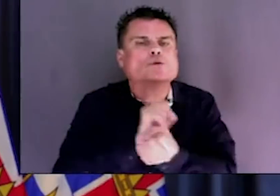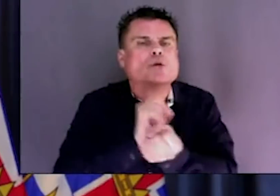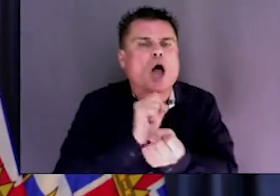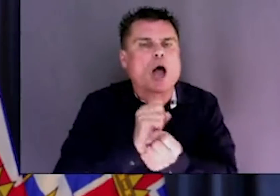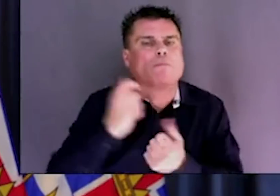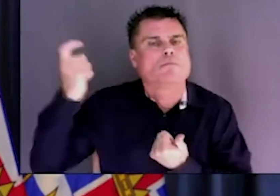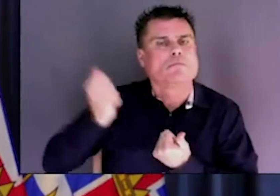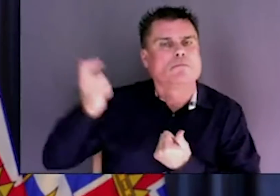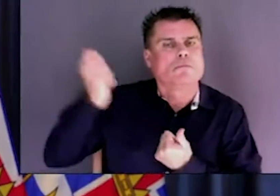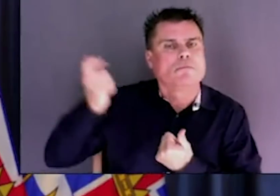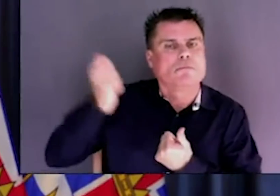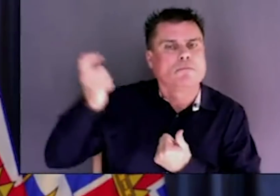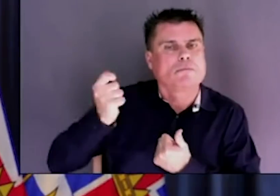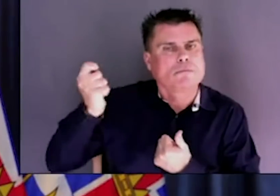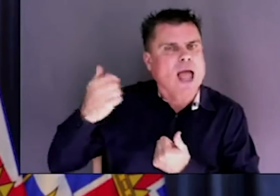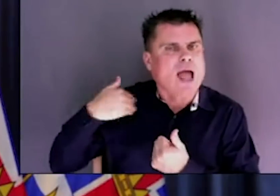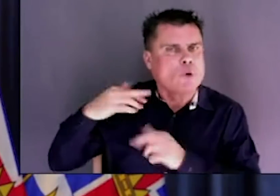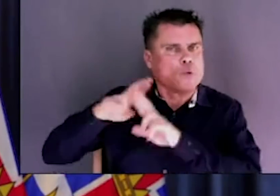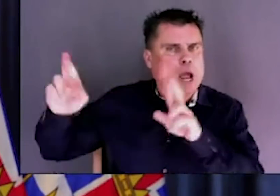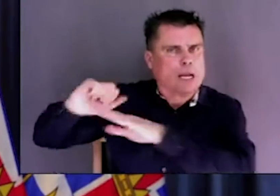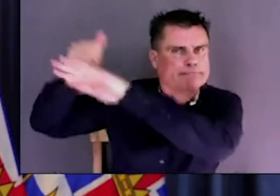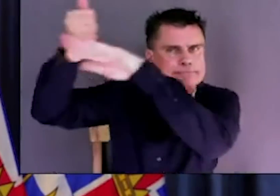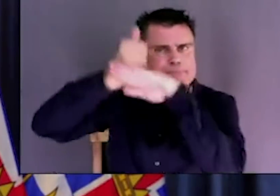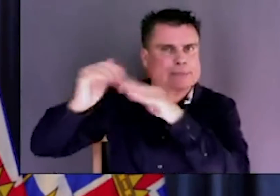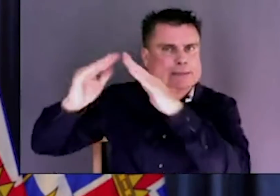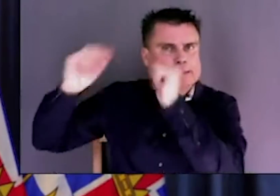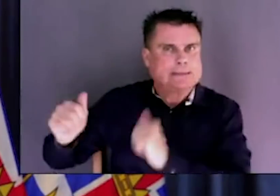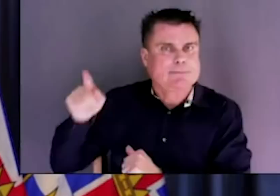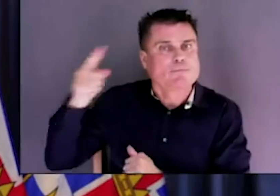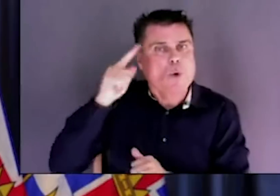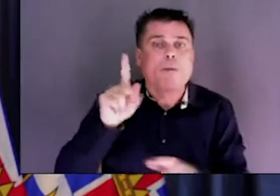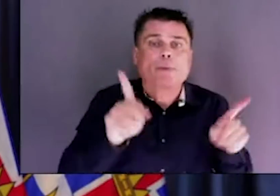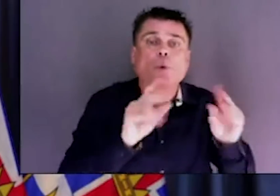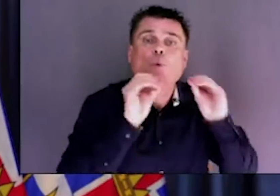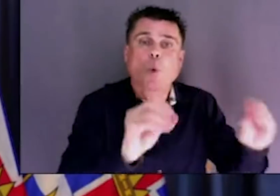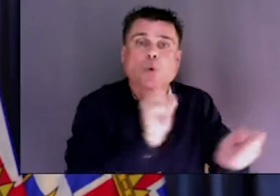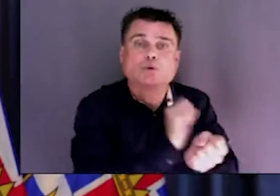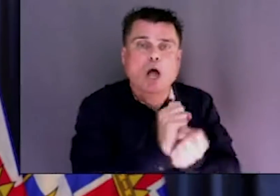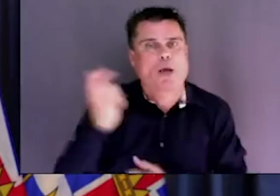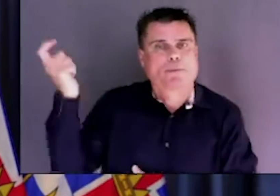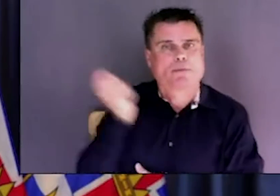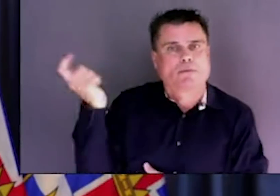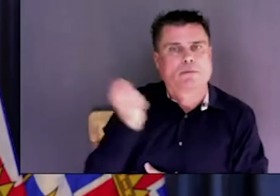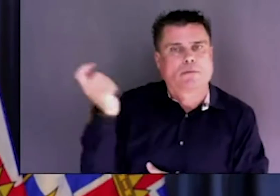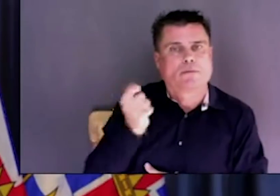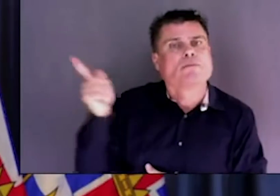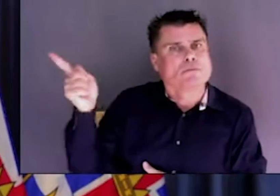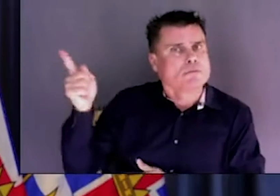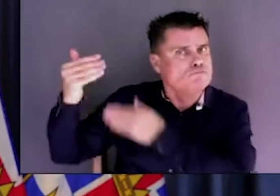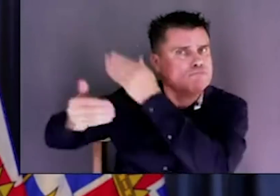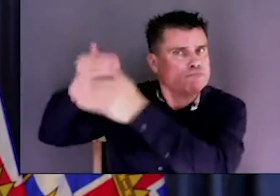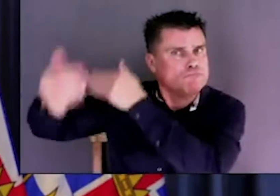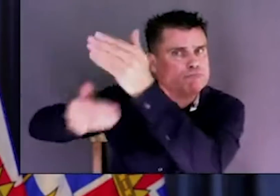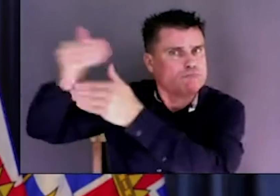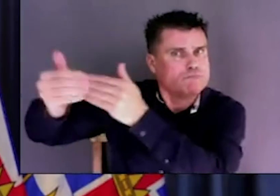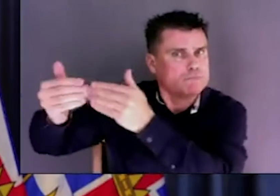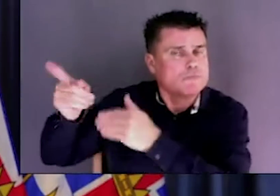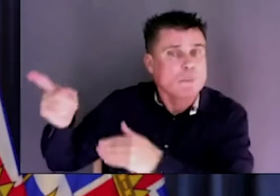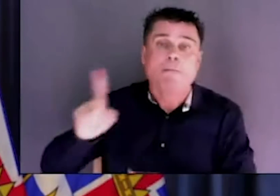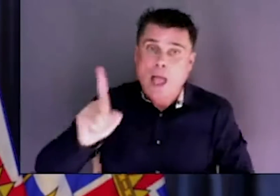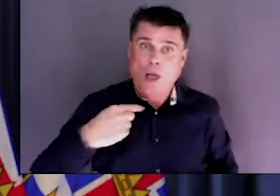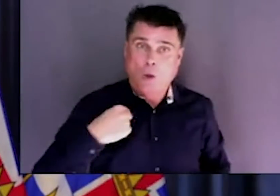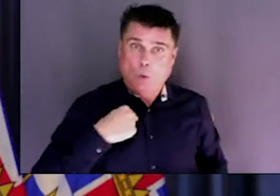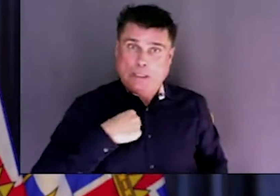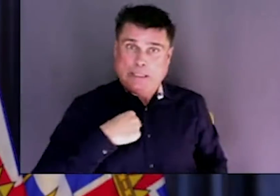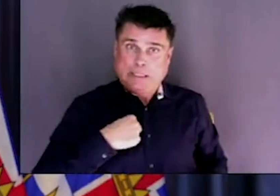should benefit from. But we're ready to go. We had work done in the summer in anticipation that we would not have a